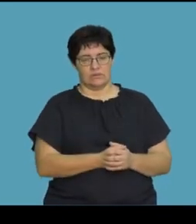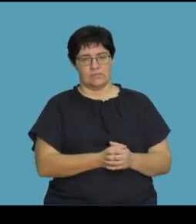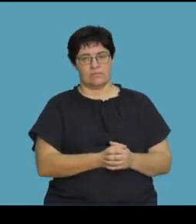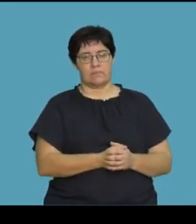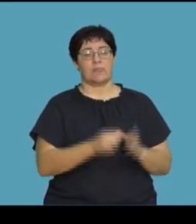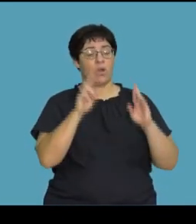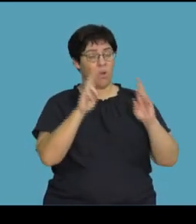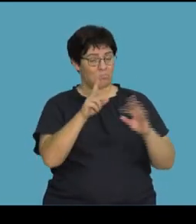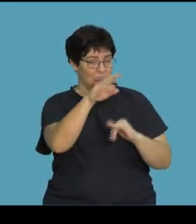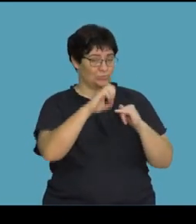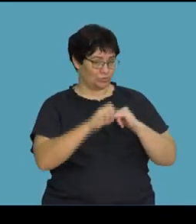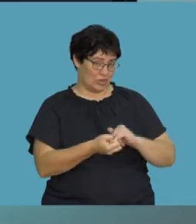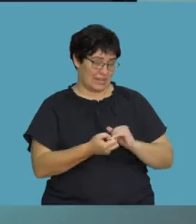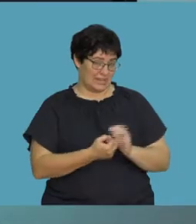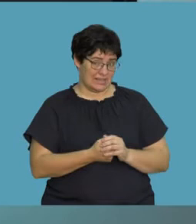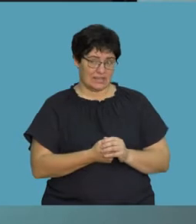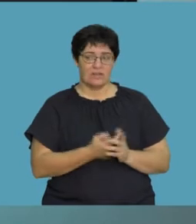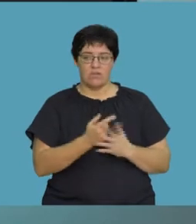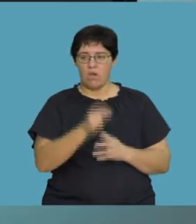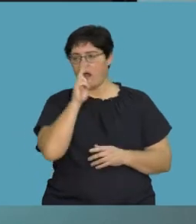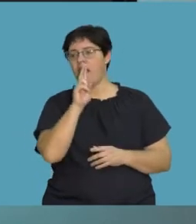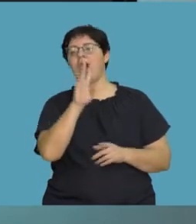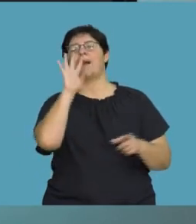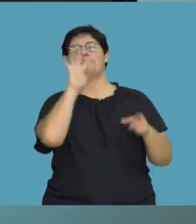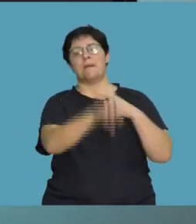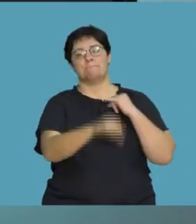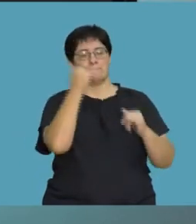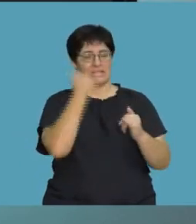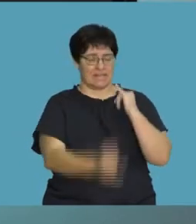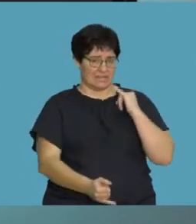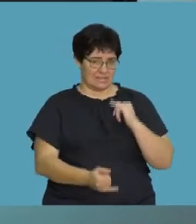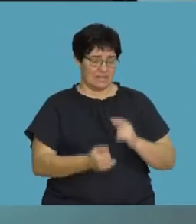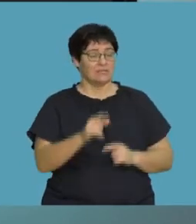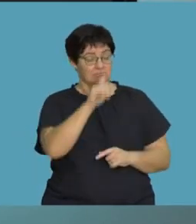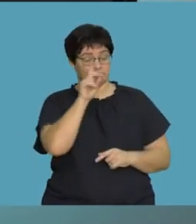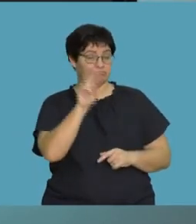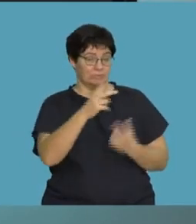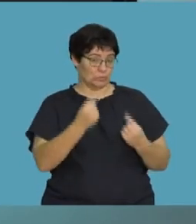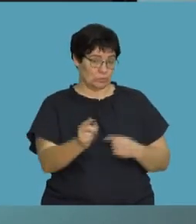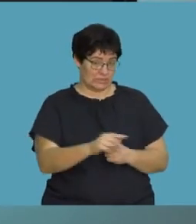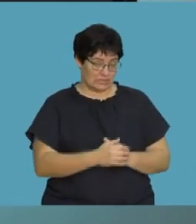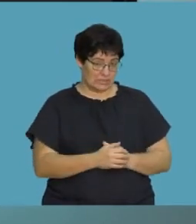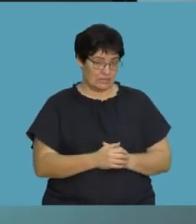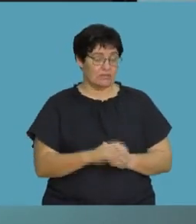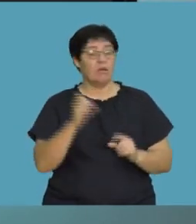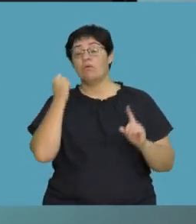hope you really did try that out and you are seeing your mistakes and you're seeing what exactly you needed to do there. The